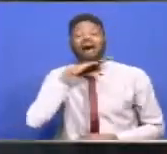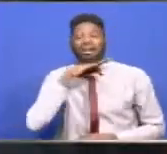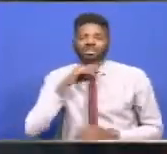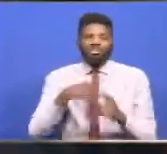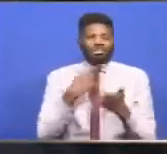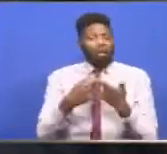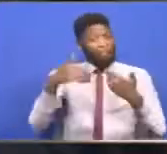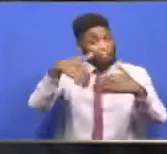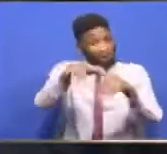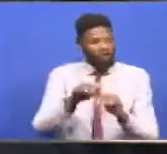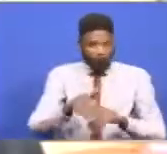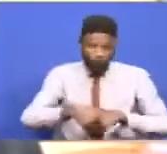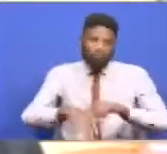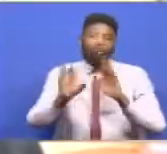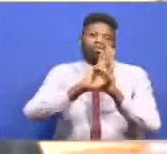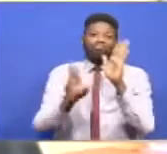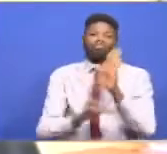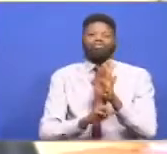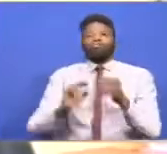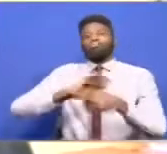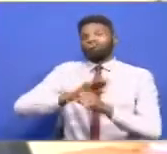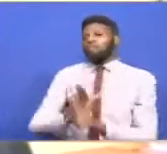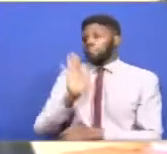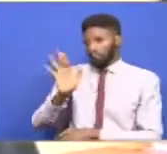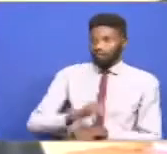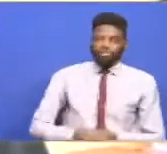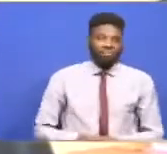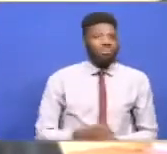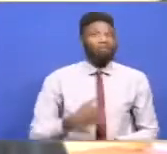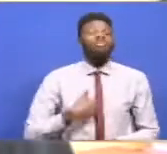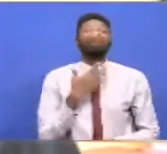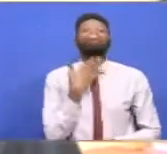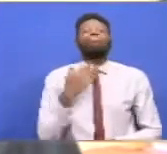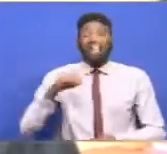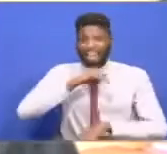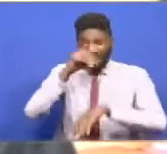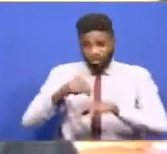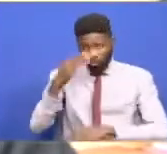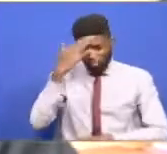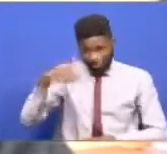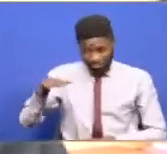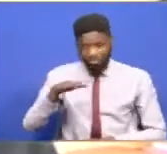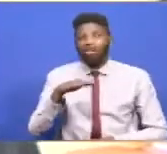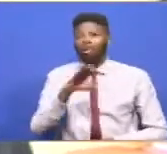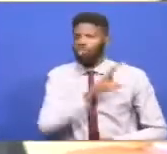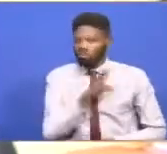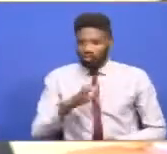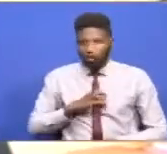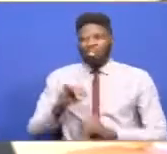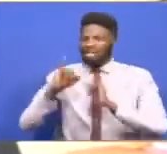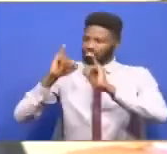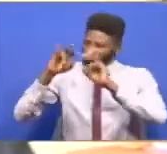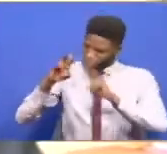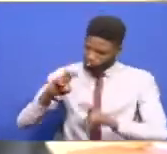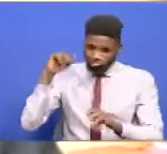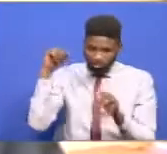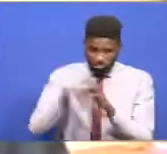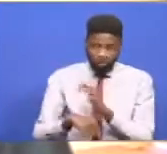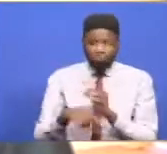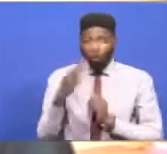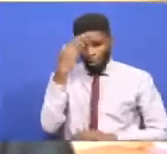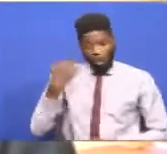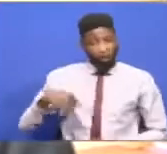COVID-19 guidelines. So I wanted the National Assembly Committee to investigate so that we